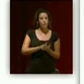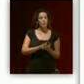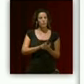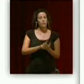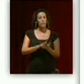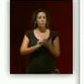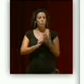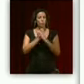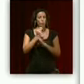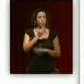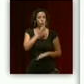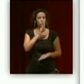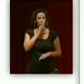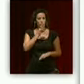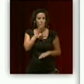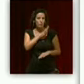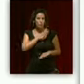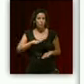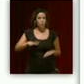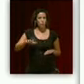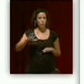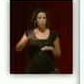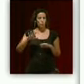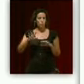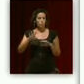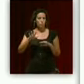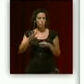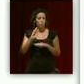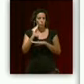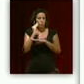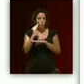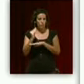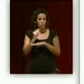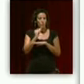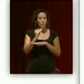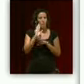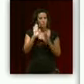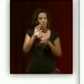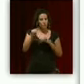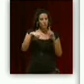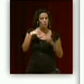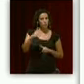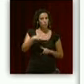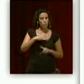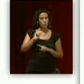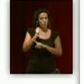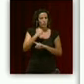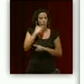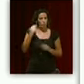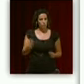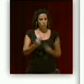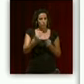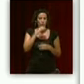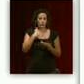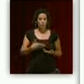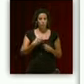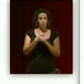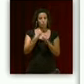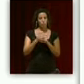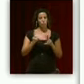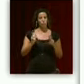platform. We need to carry out a new test. This is not a product, it's a prototype, but our idea is to